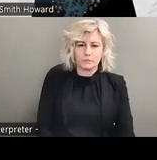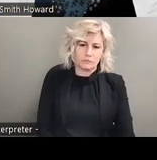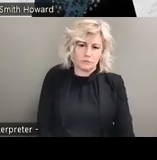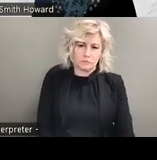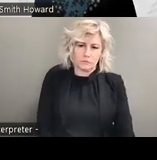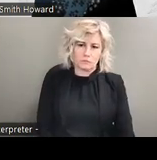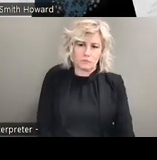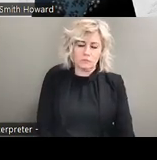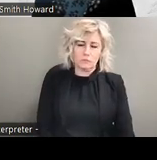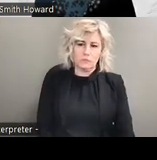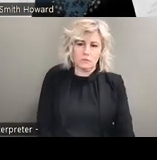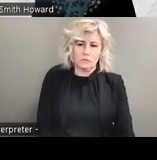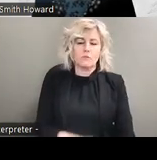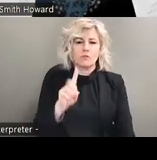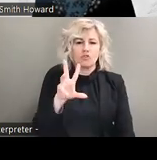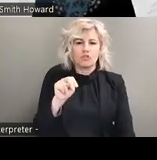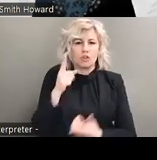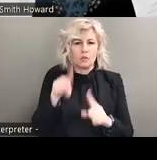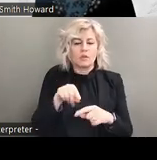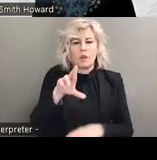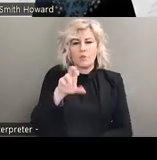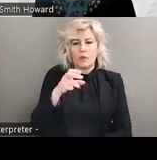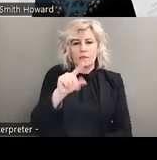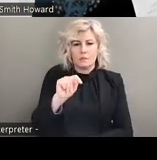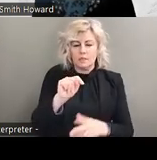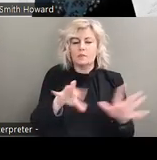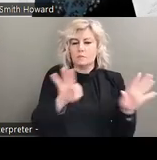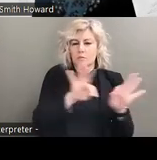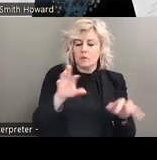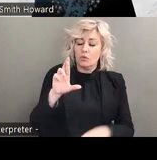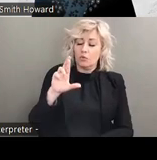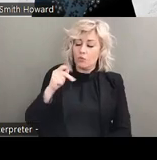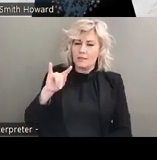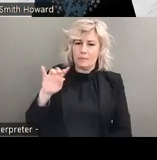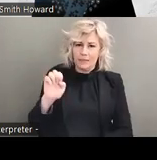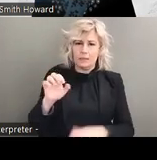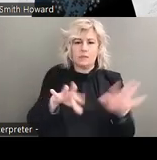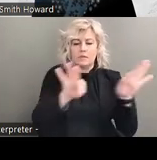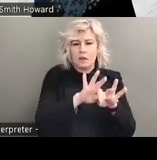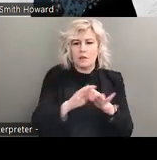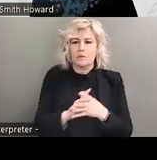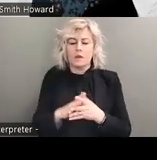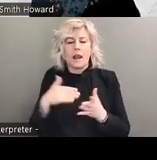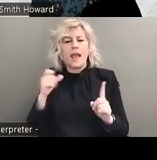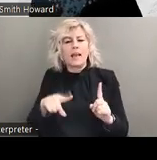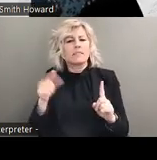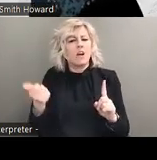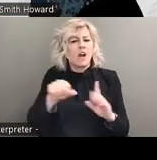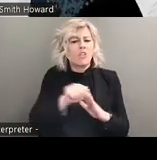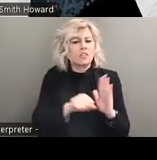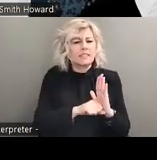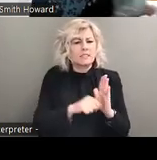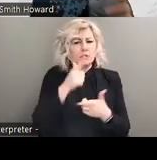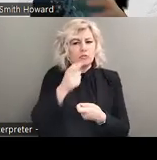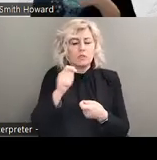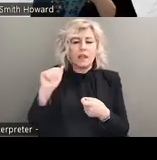Dawn agreed with you that respite is vital. And I just asked if there are other states that would be interested in Andrea, if there's